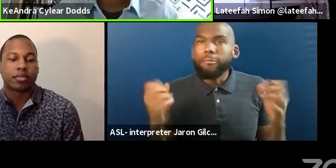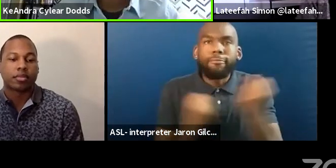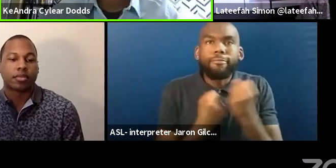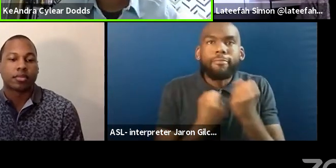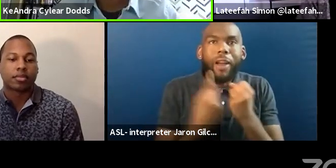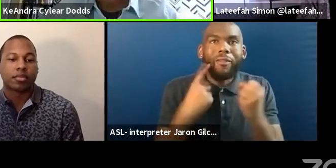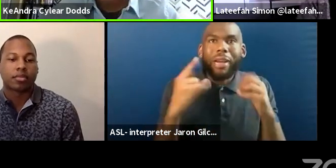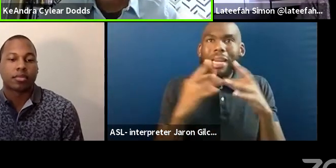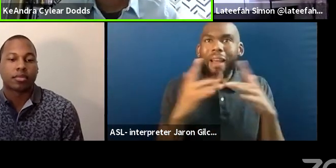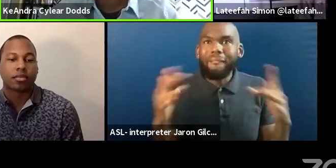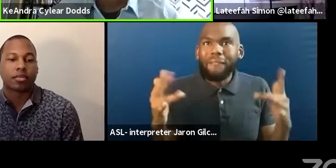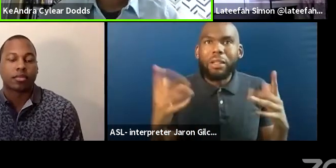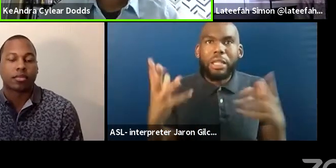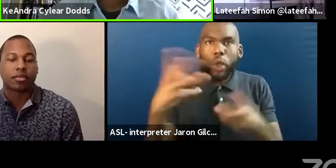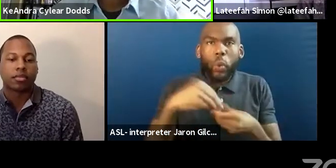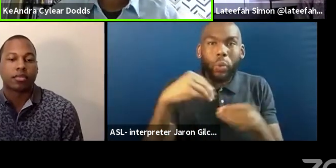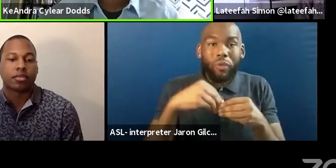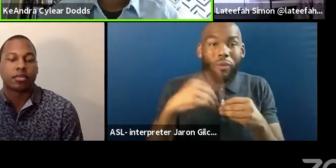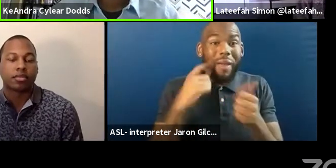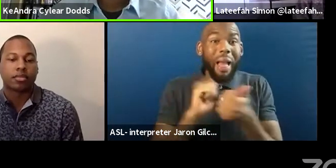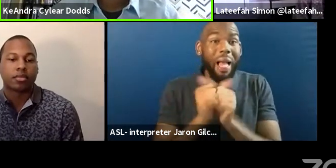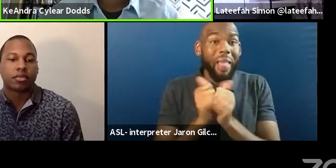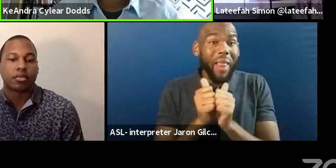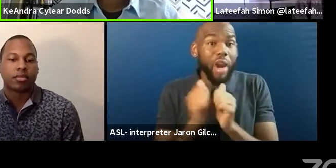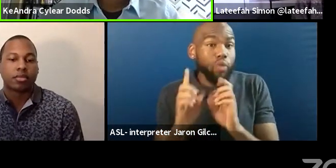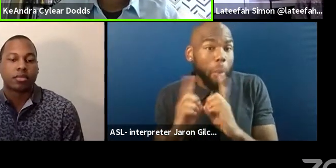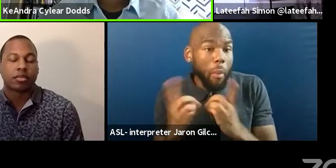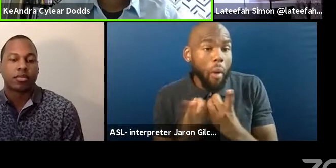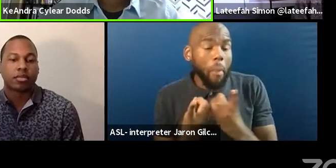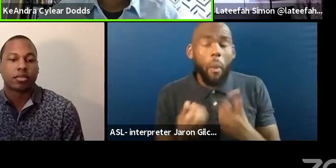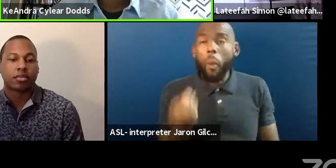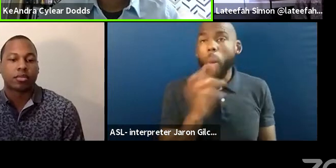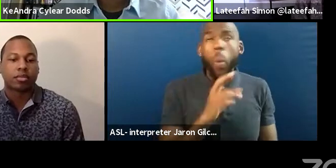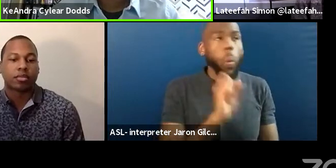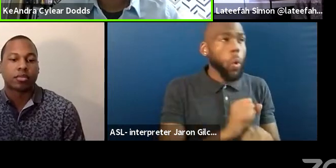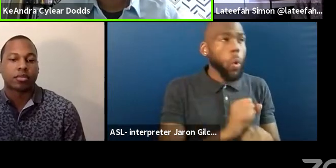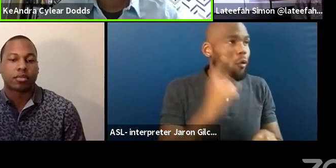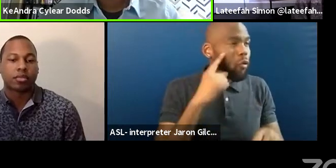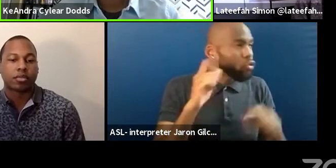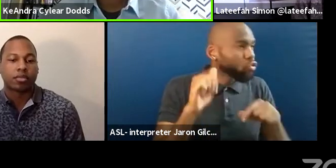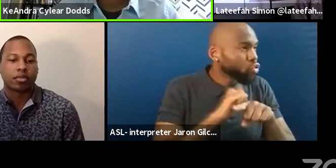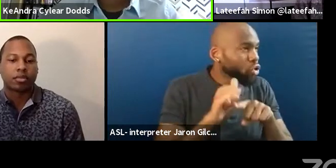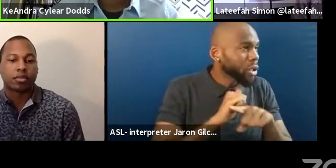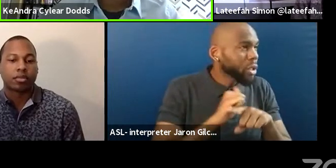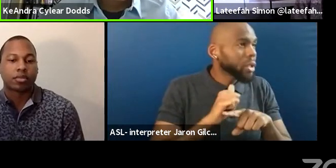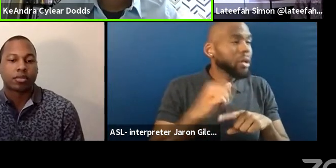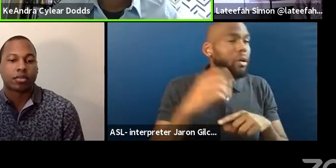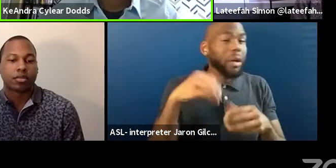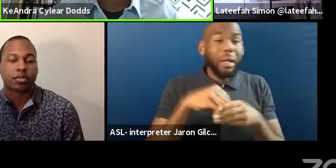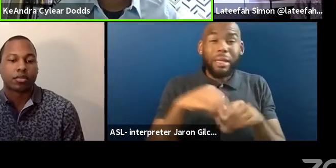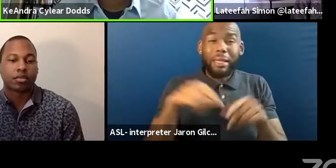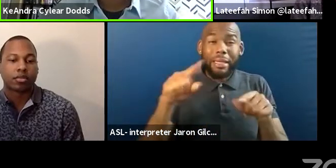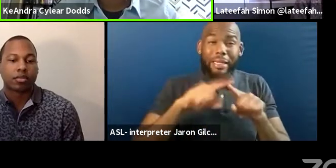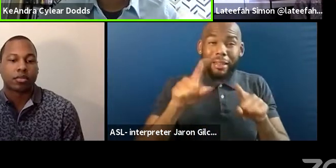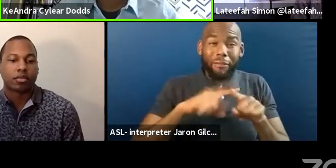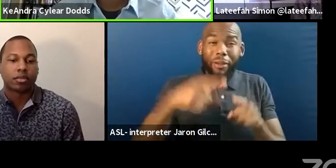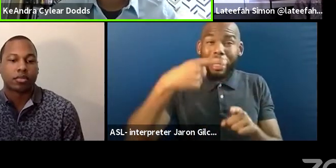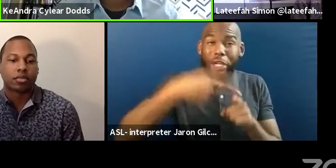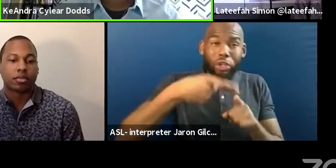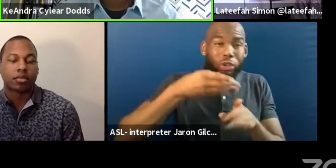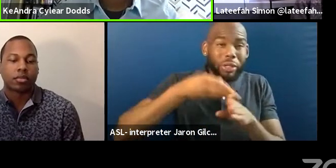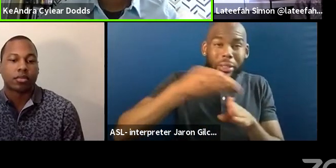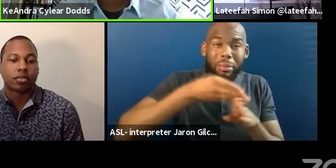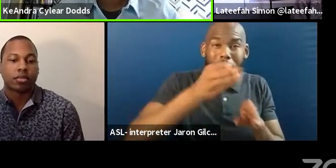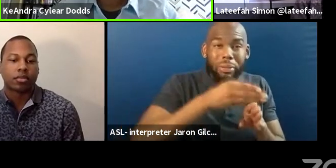in our athletic department, or, working on trainings around interdisciplinary issues for people of color and